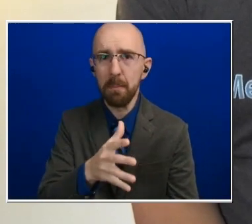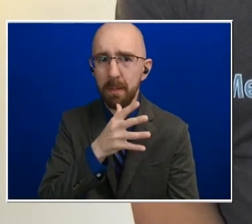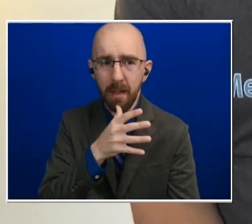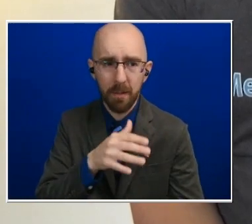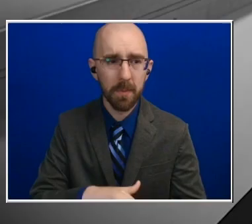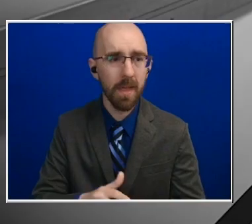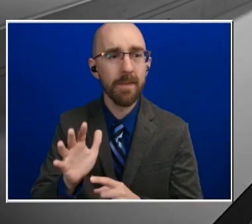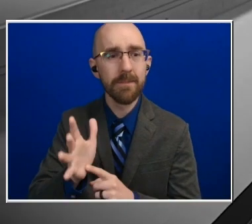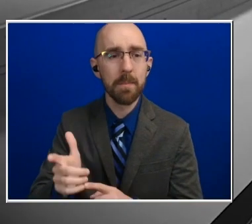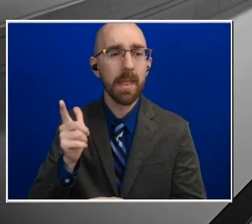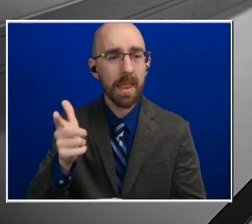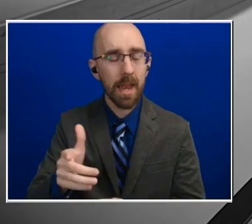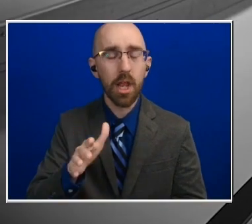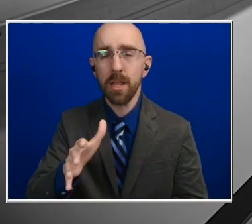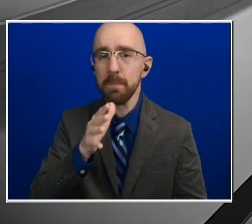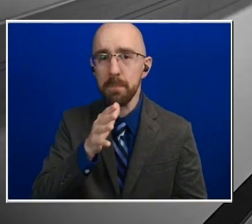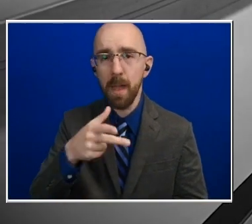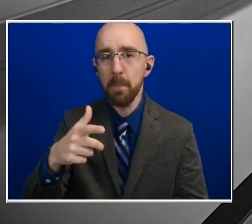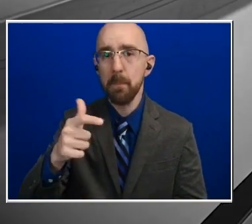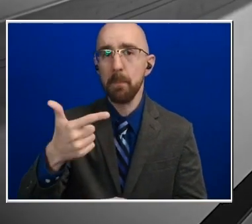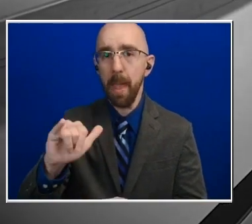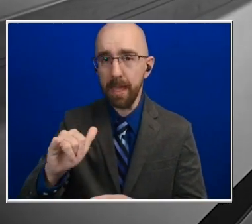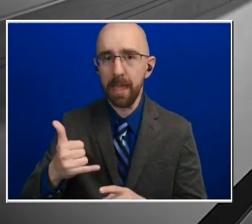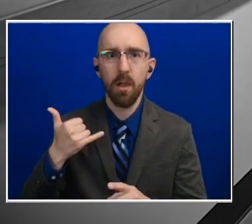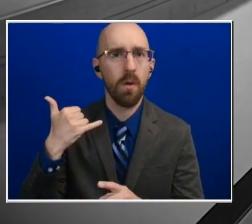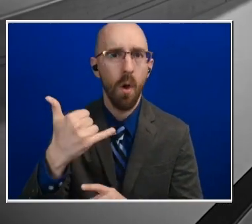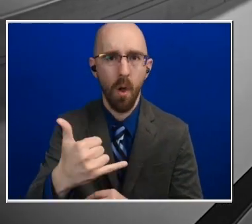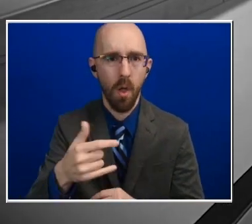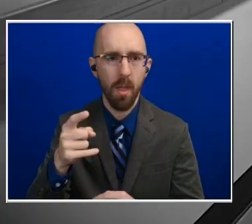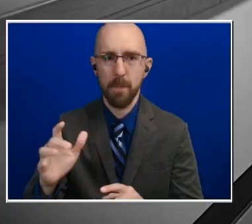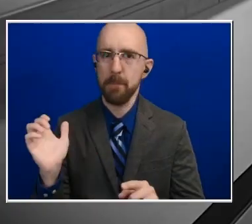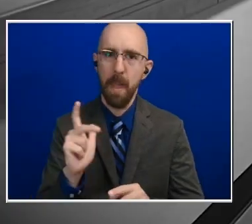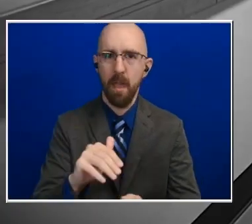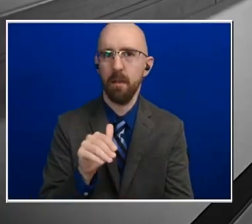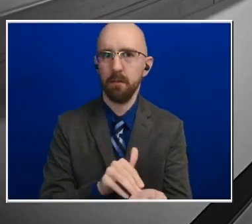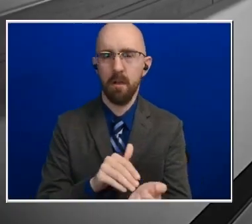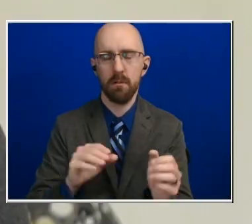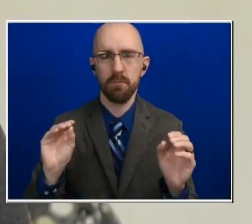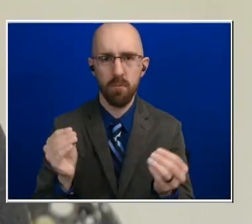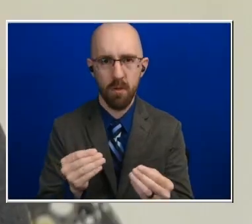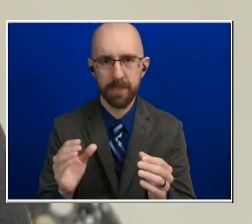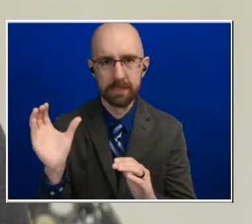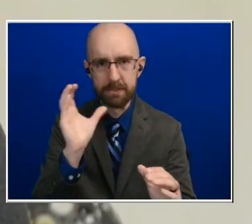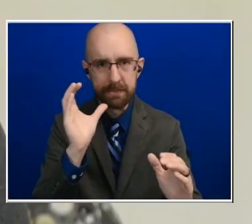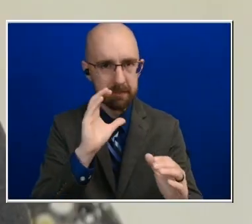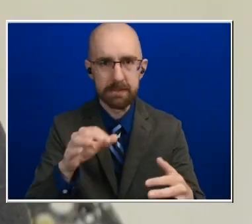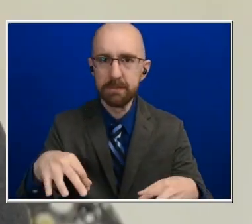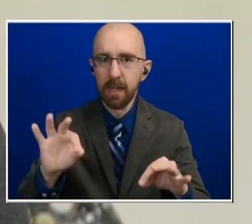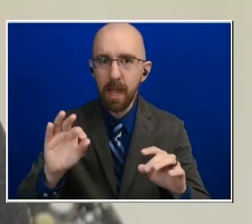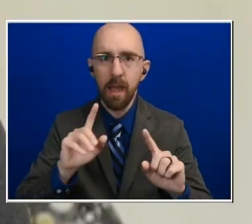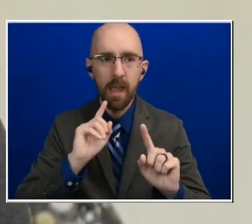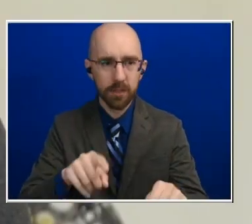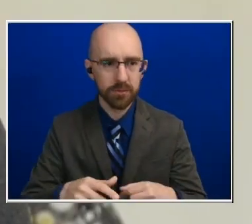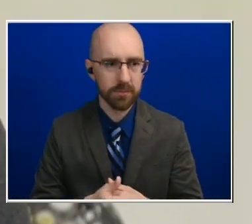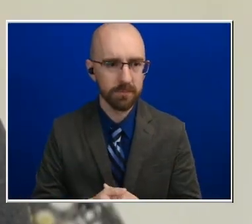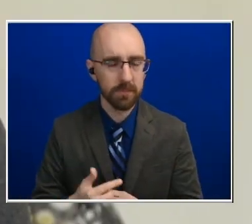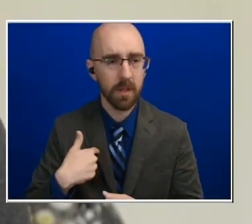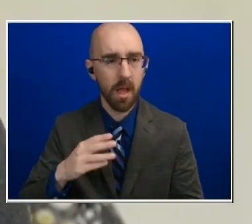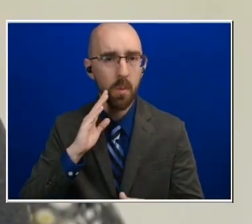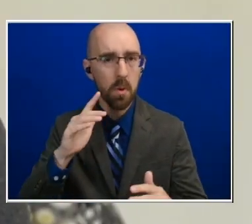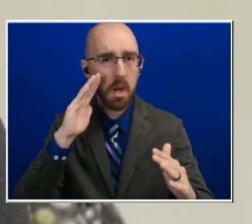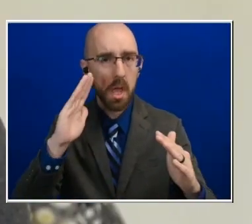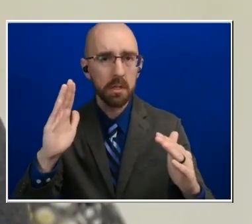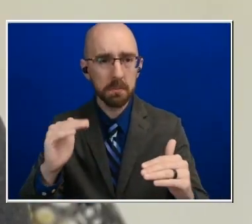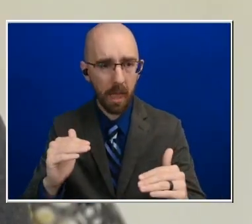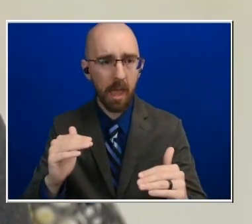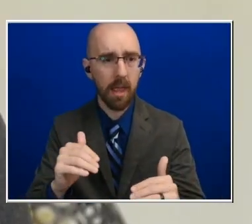Peggy, was calling. And the next day, they were back in the doctor's office looking for answers. I would expect this knowledge